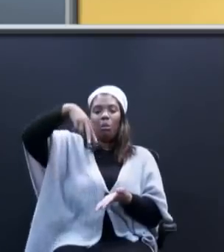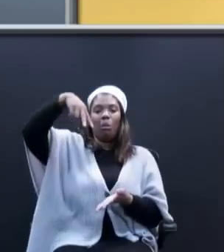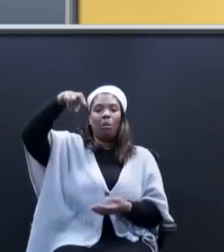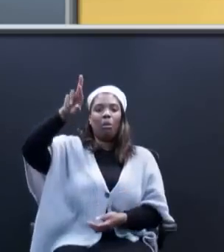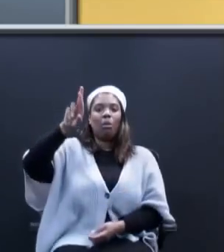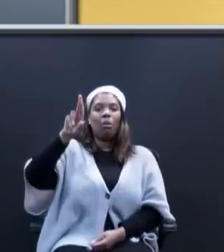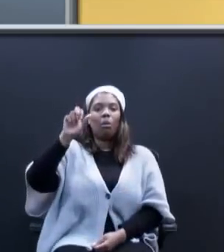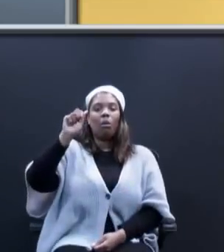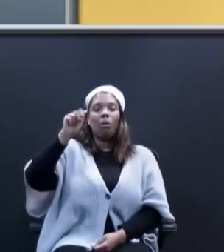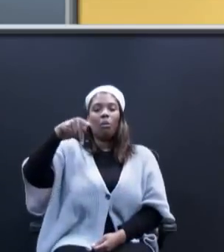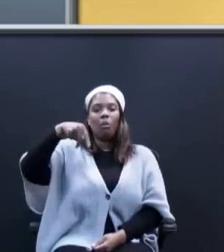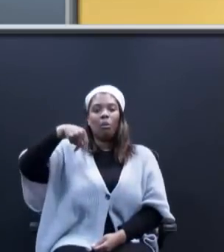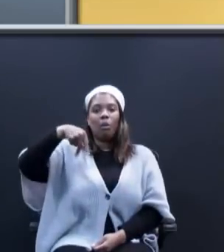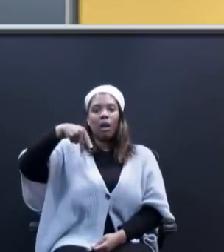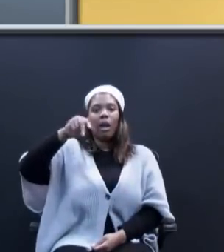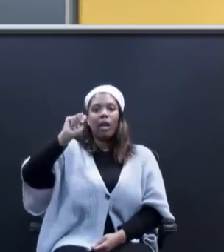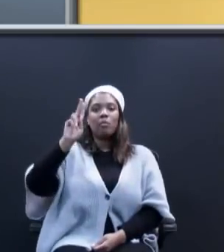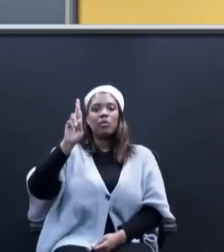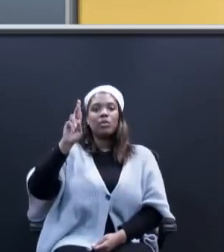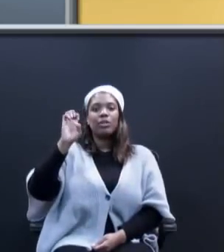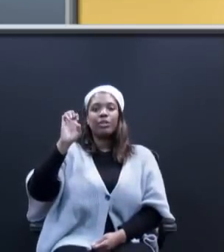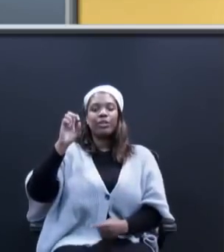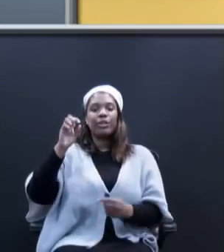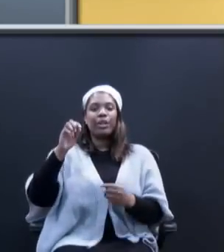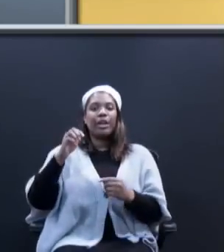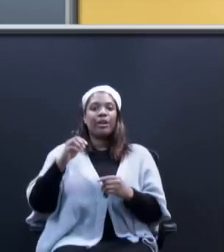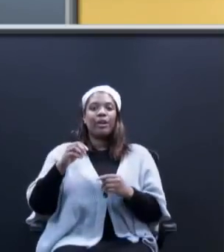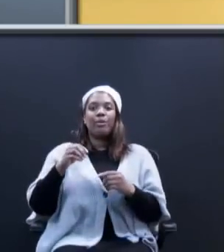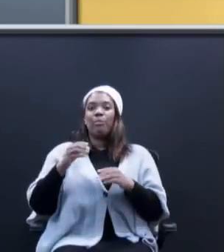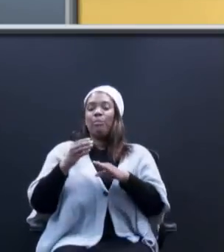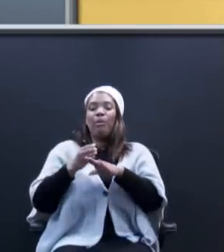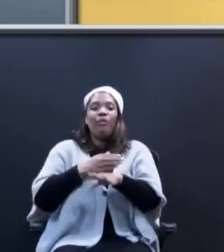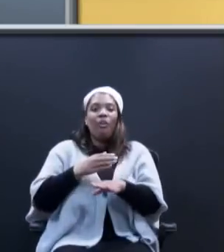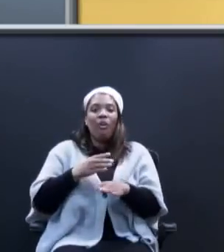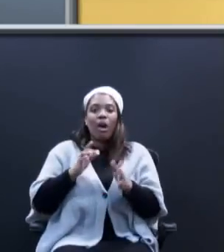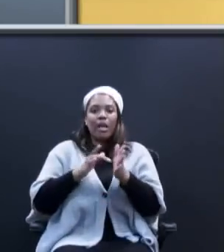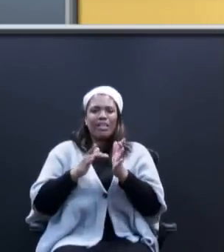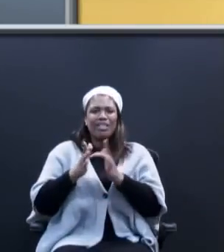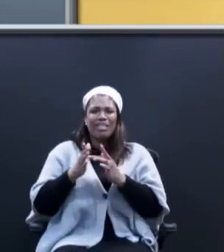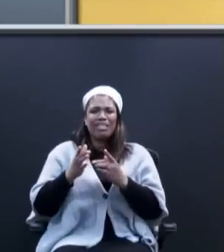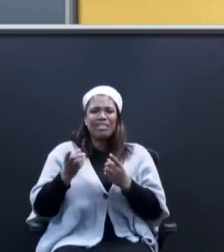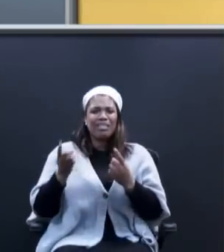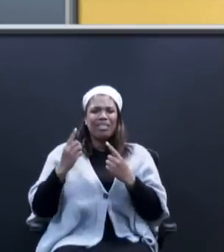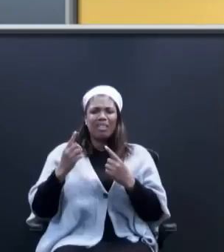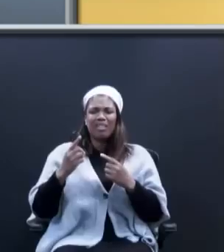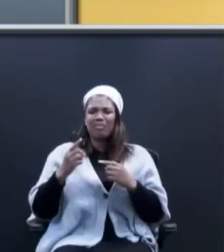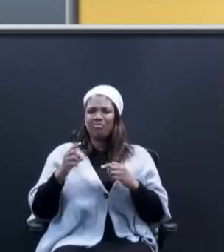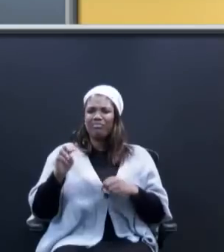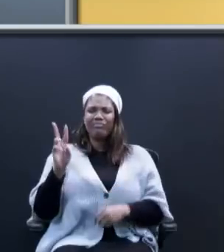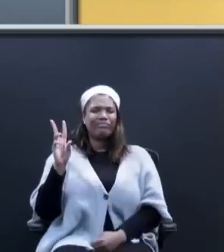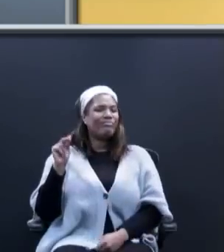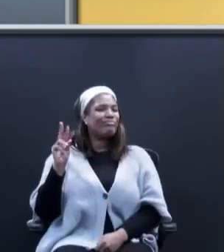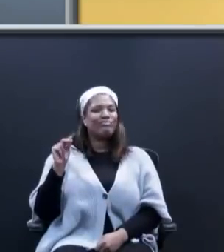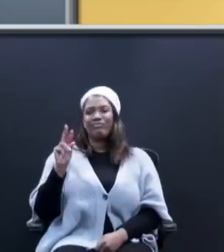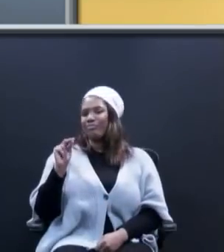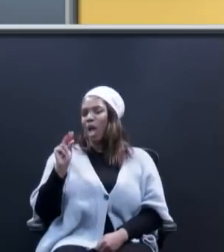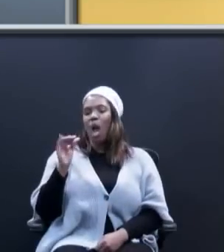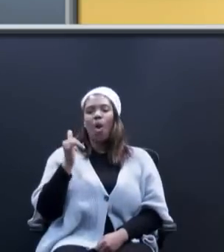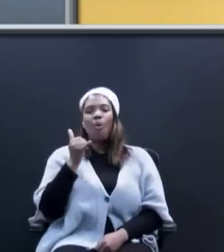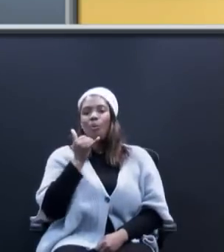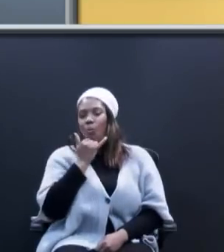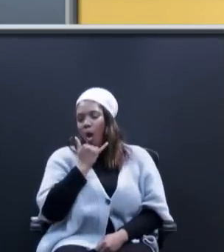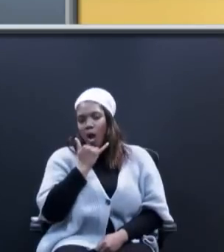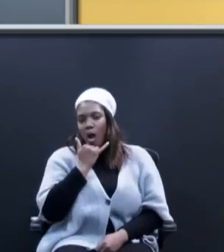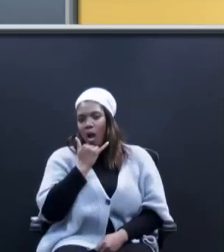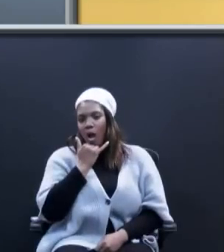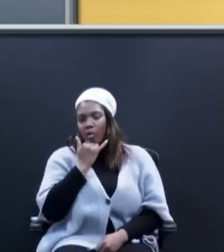This what you call the rapture don't take place until Jesus comes. He's going to be on his way here. Now you got people thinking